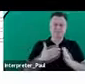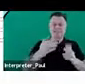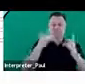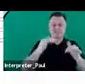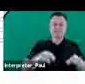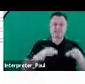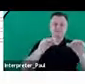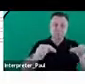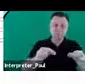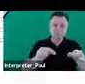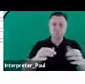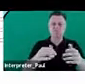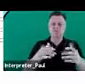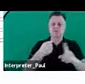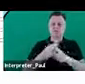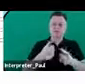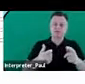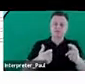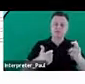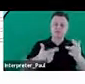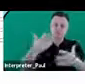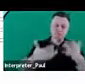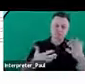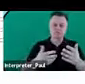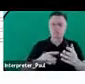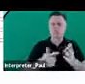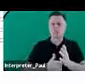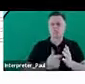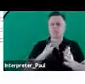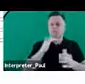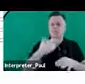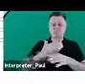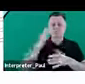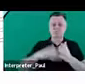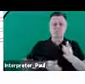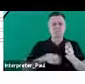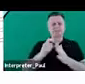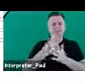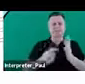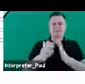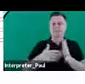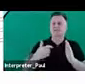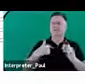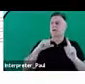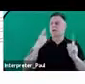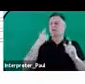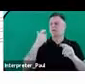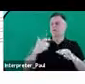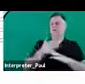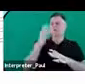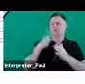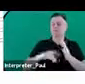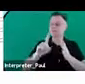or they may have a lack of work experience. A disability is not an excuse for not trying to get work experience, but we know it can be